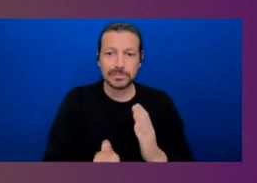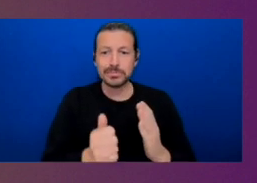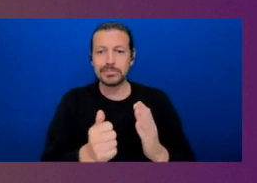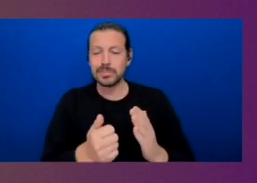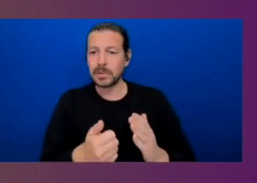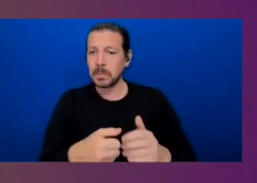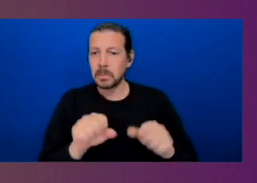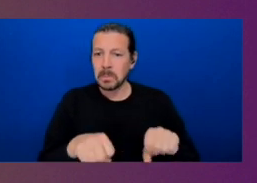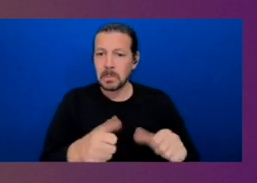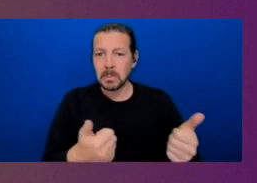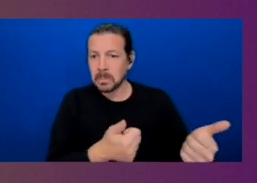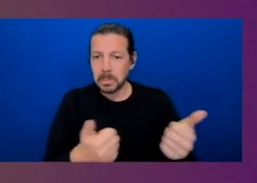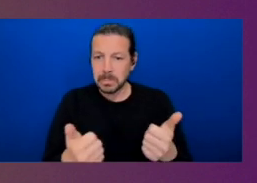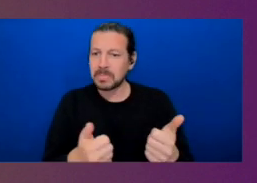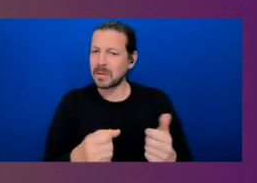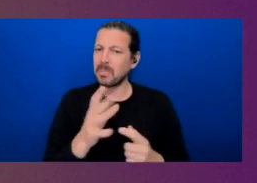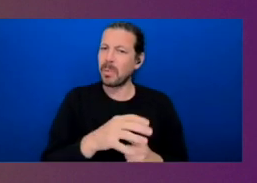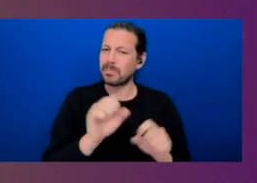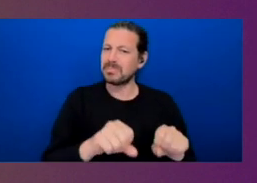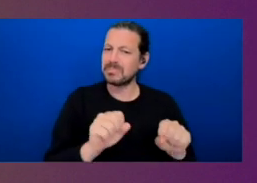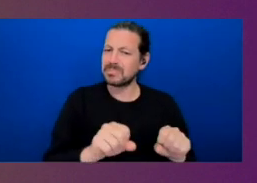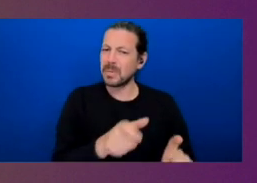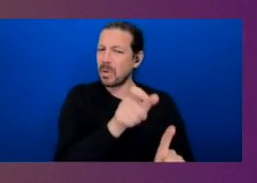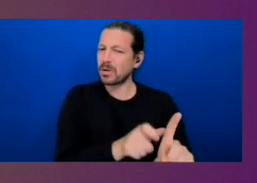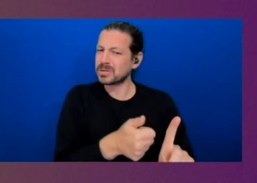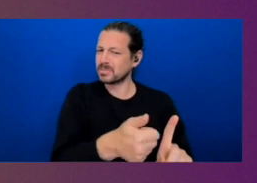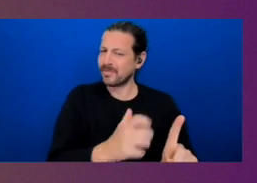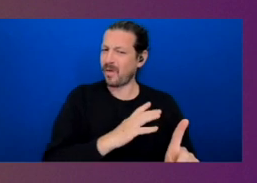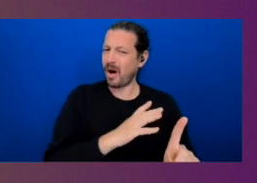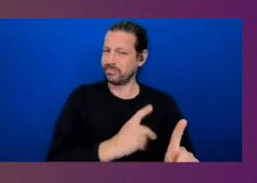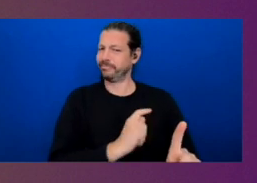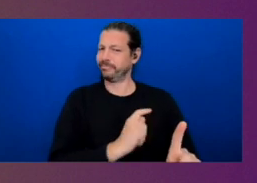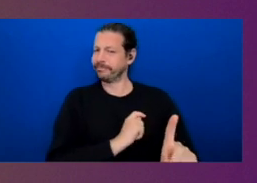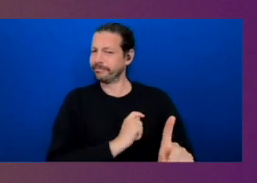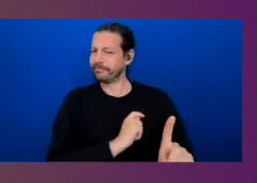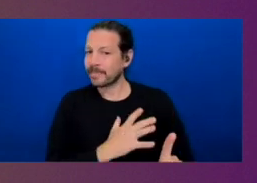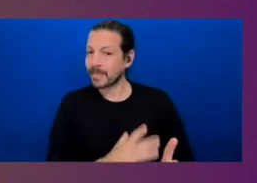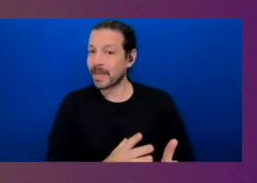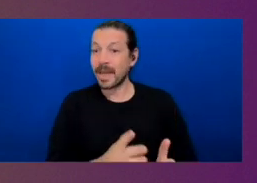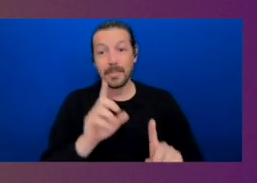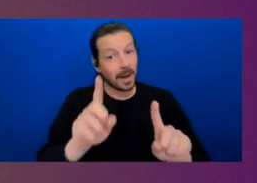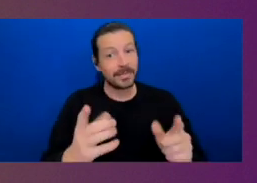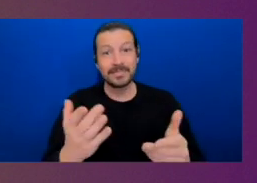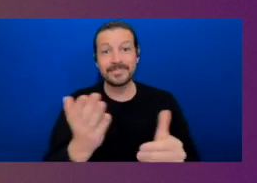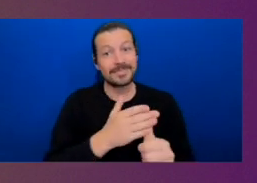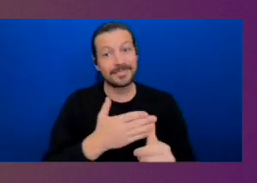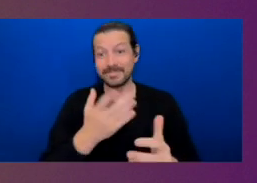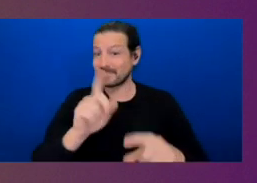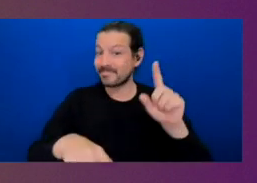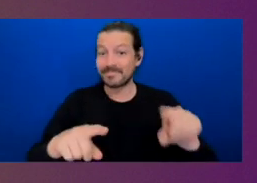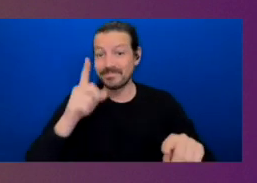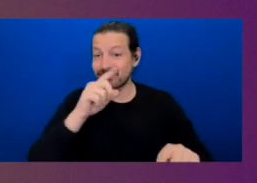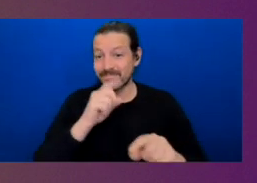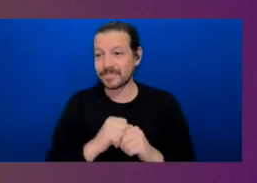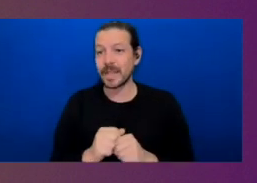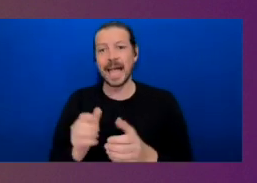assistive technology. That's important. But let's also be really conscious of that varies enormously from person to person. An expert